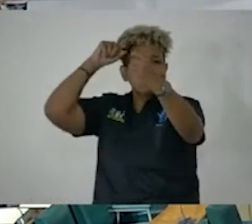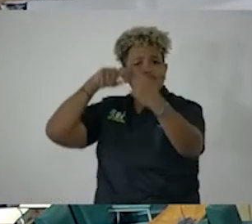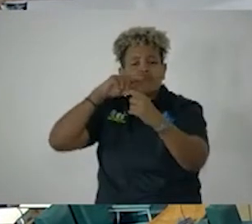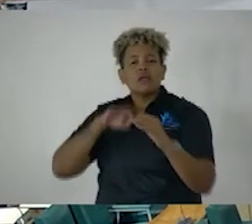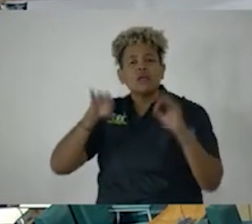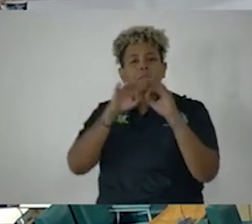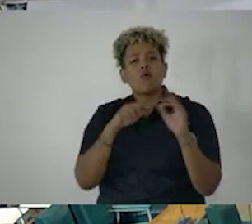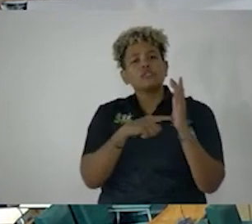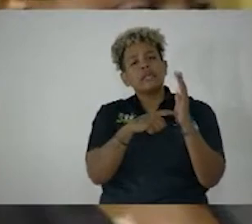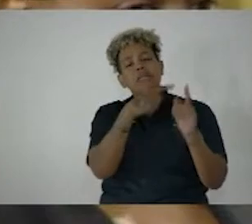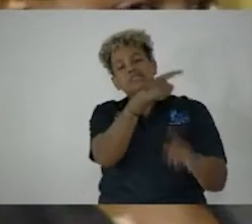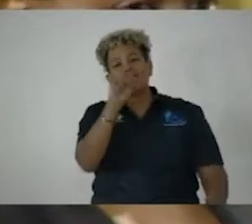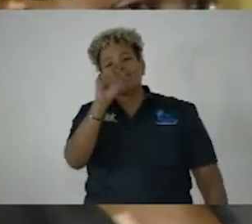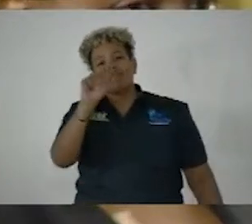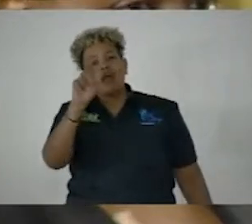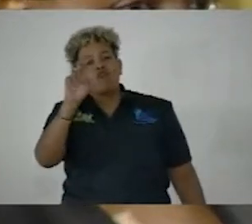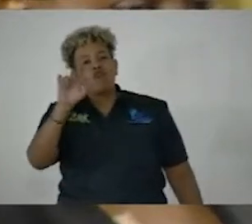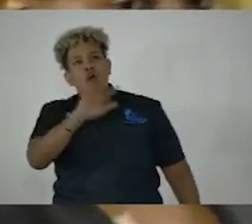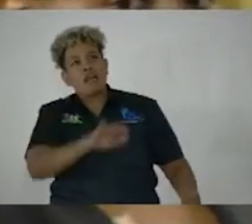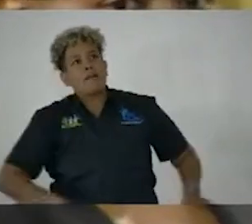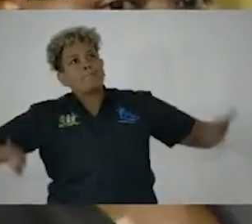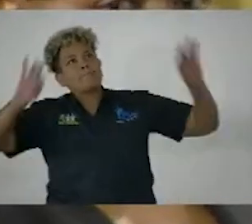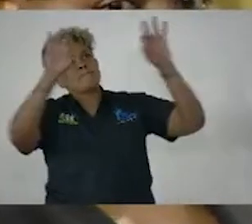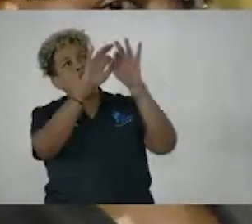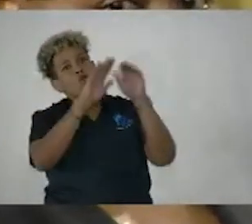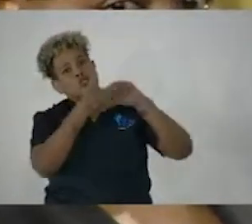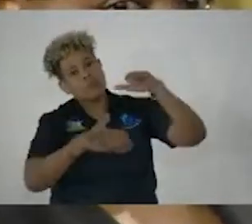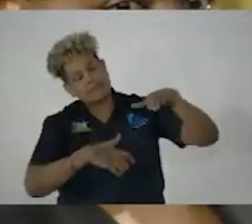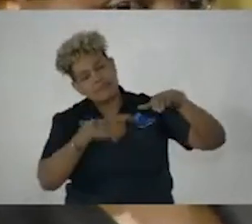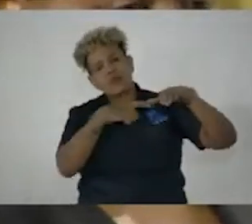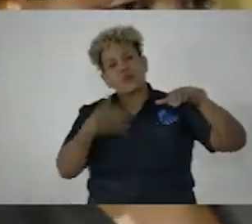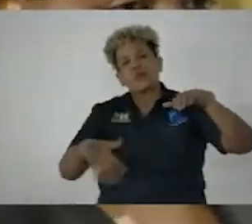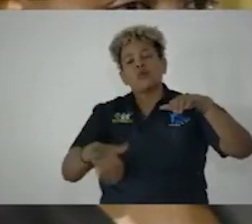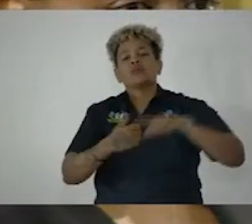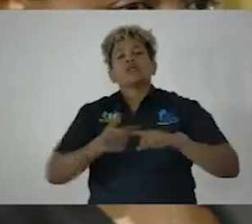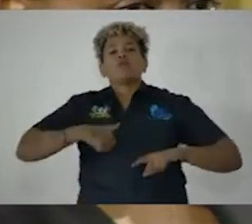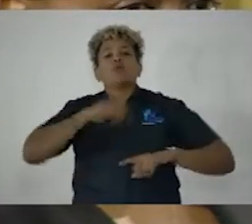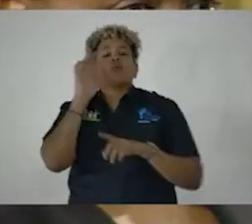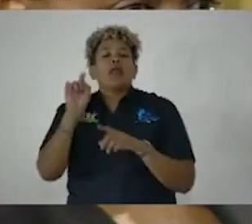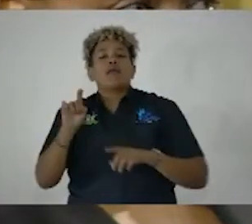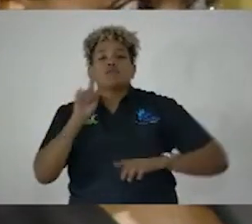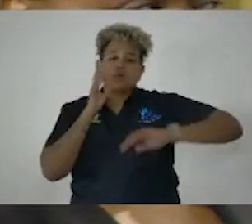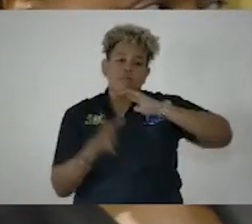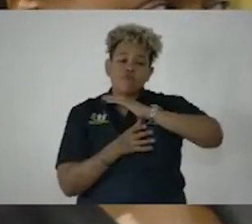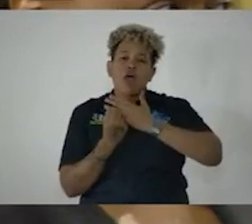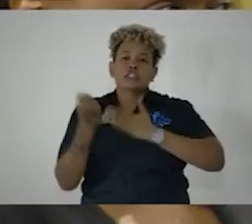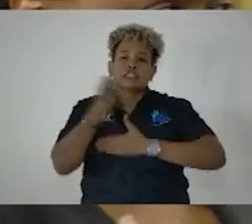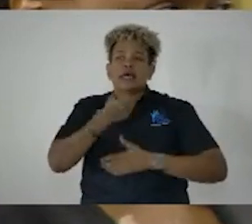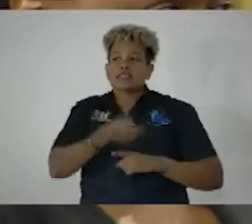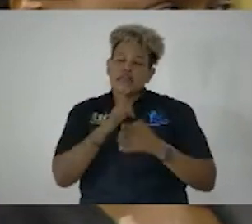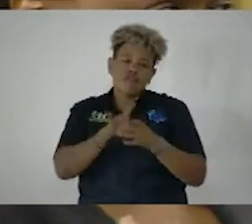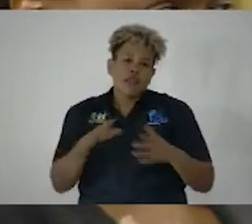important symbolism of this very important Jamaican monument. We are going to have to prioritize it